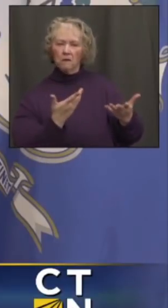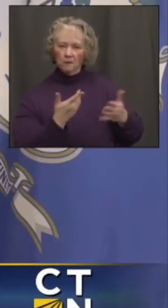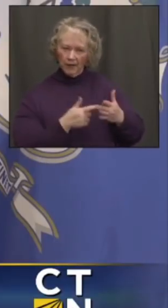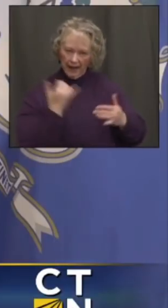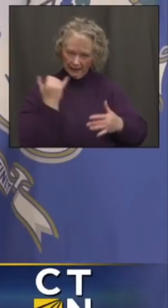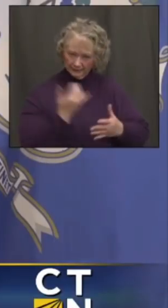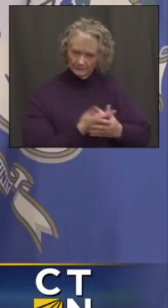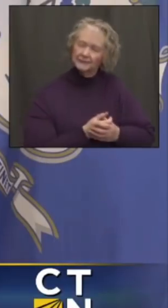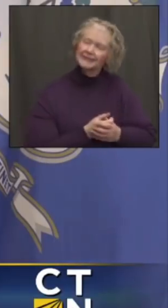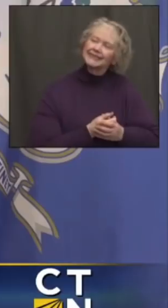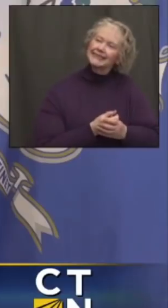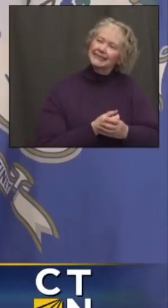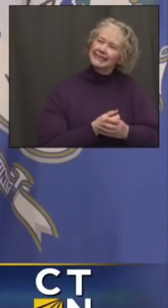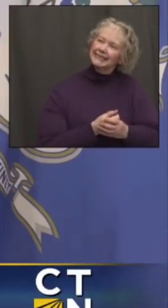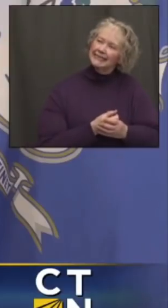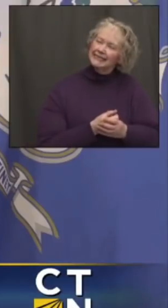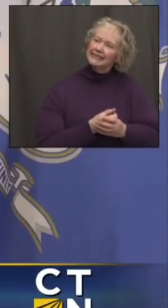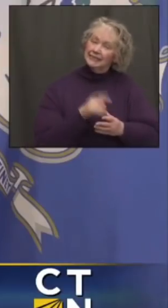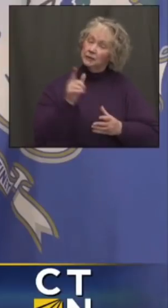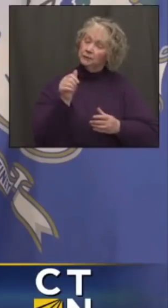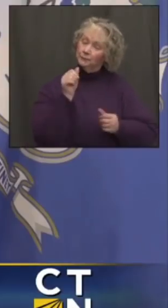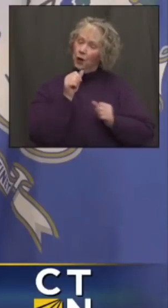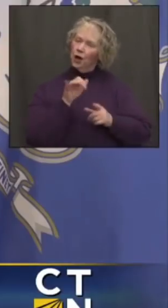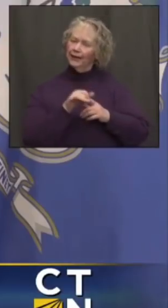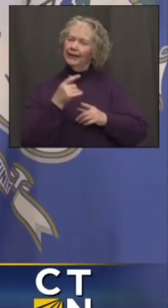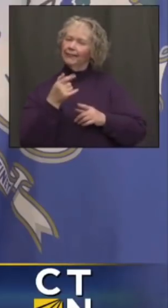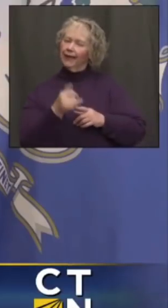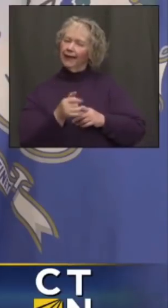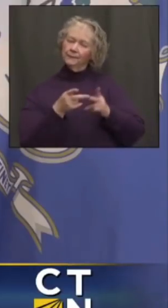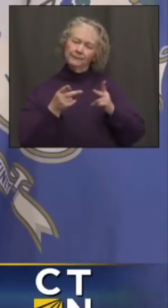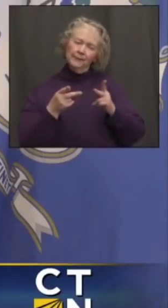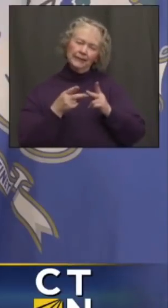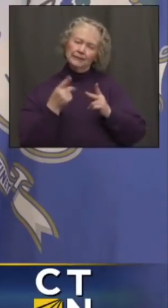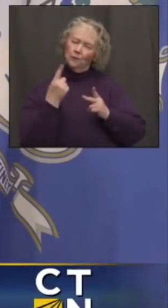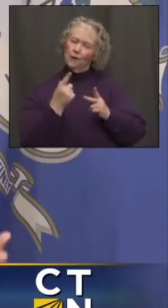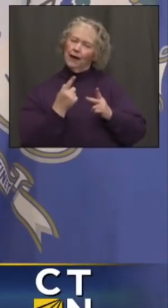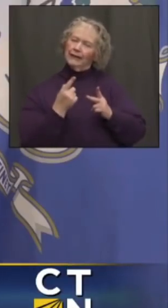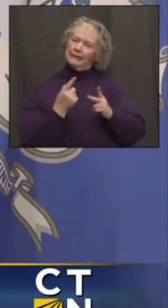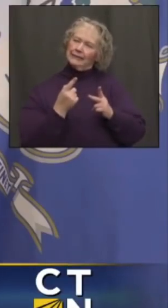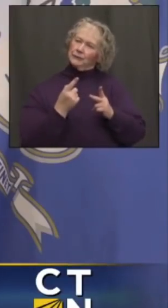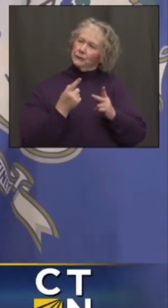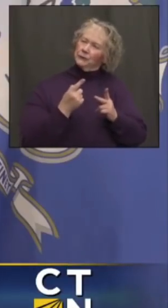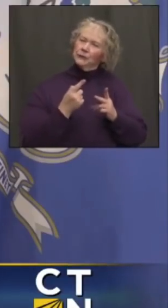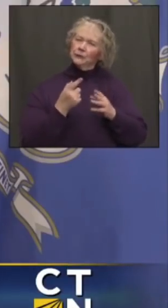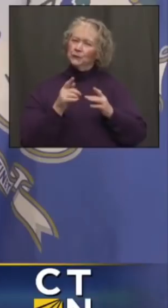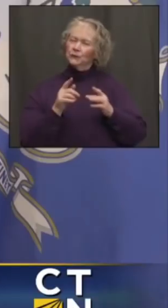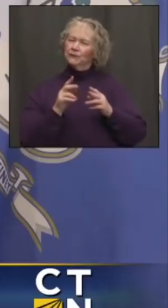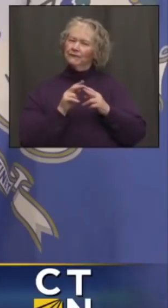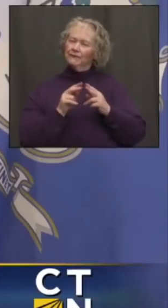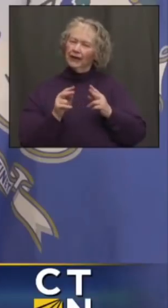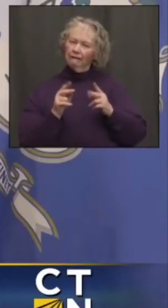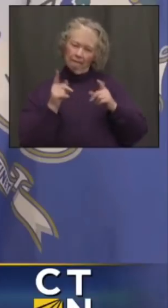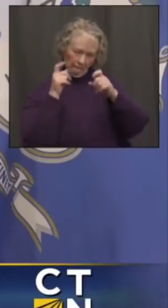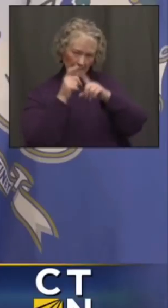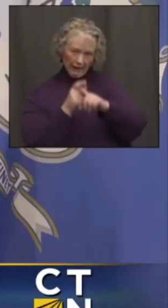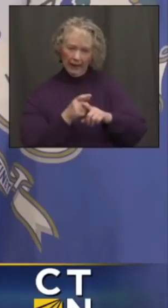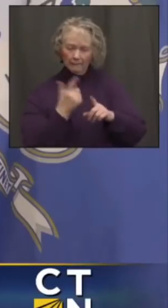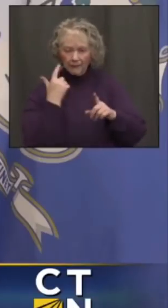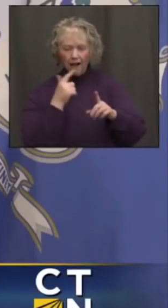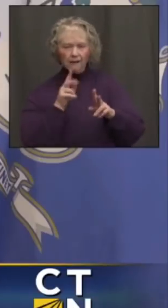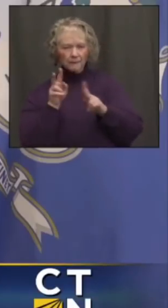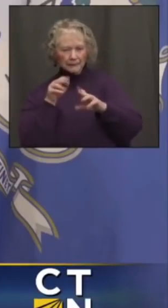our other states. And how about bars? I know that that's kind of the last thing, maybe, or where does it